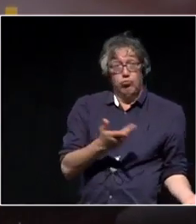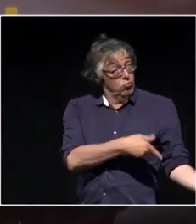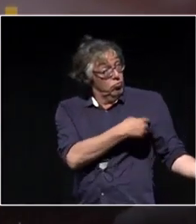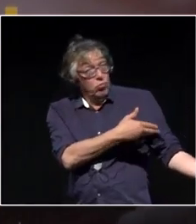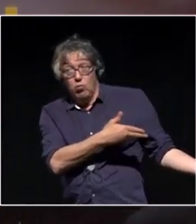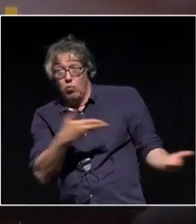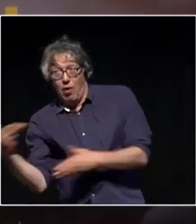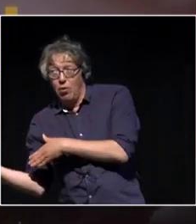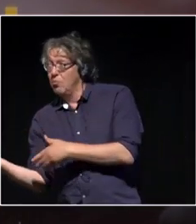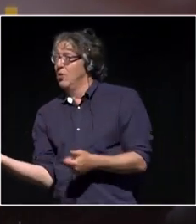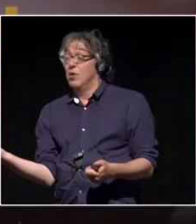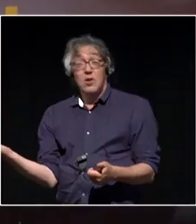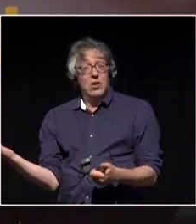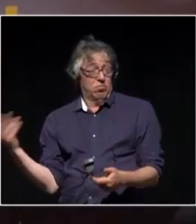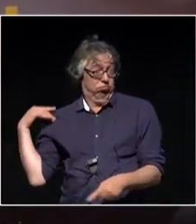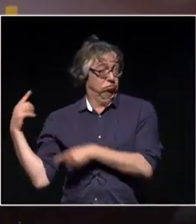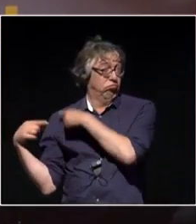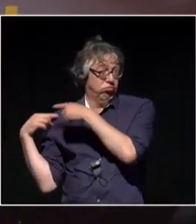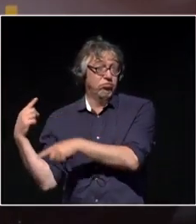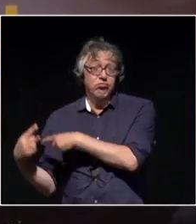participate. And I think this is